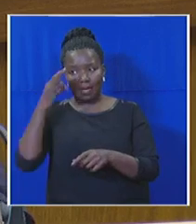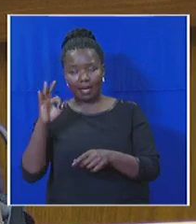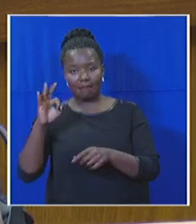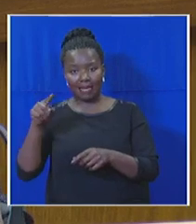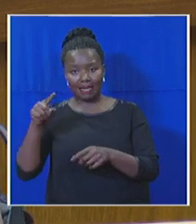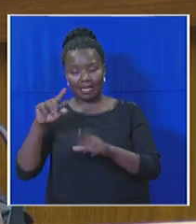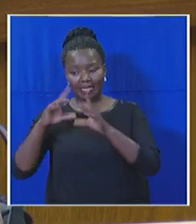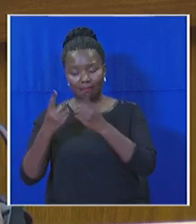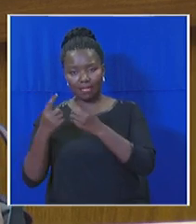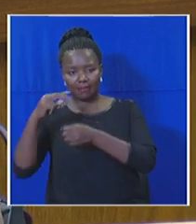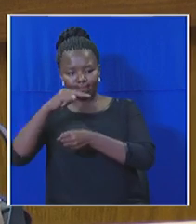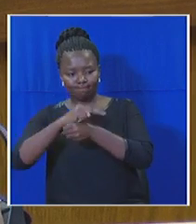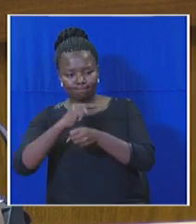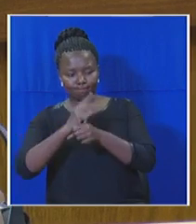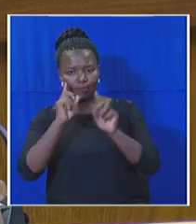Higher Education